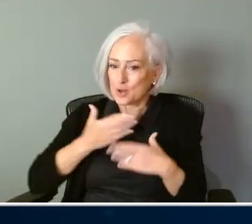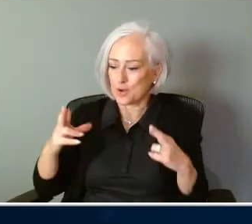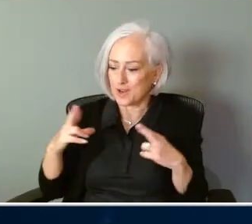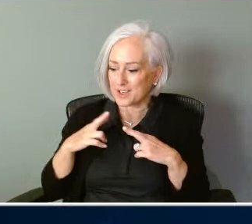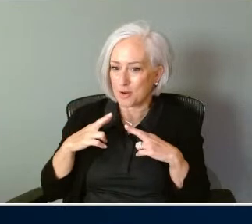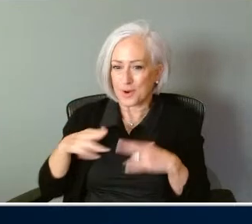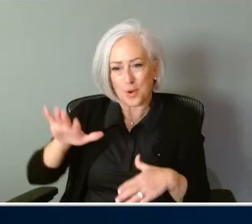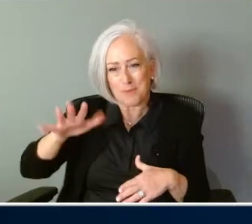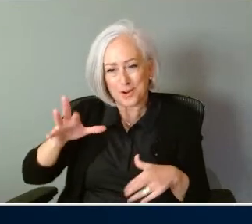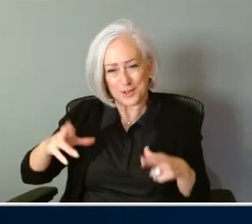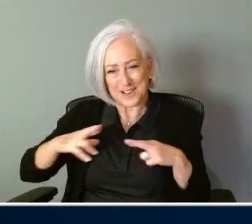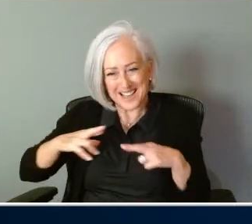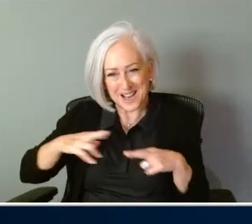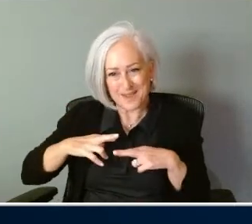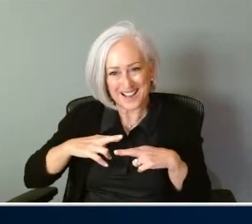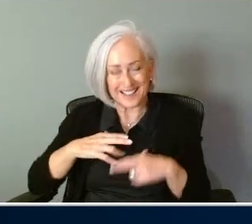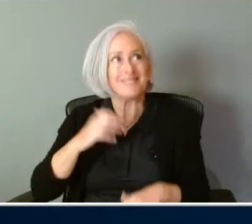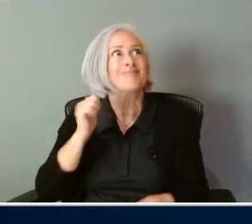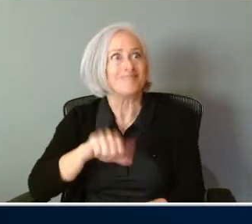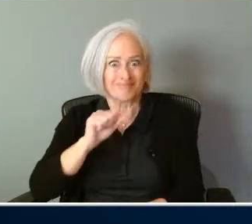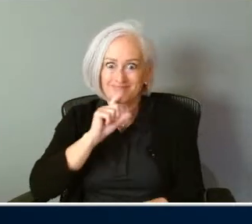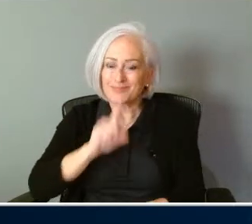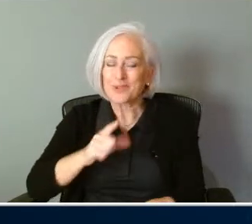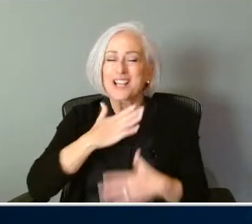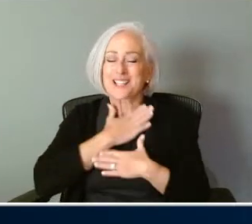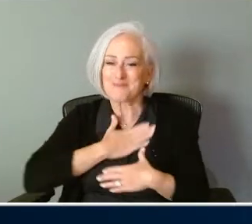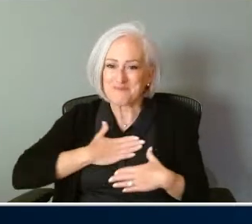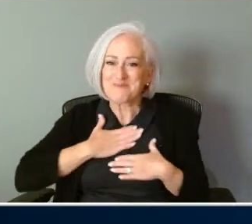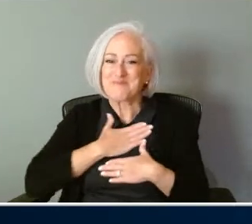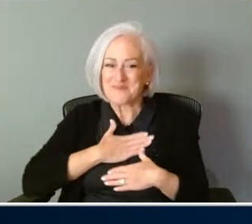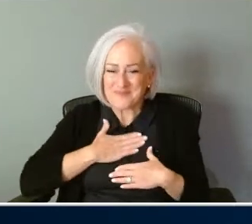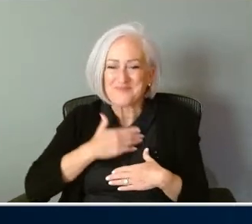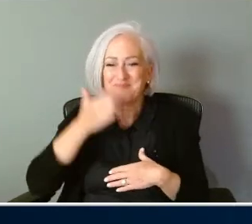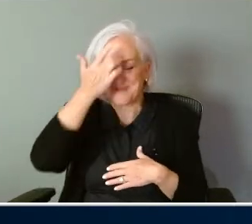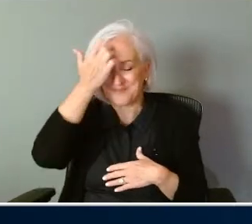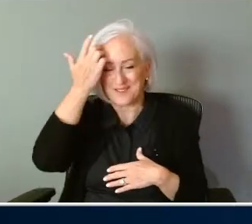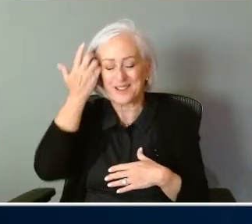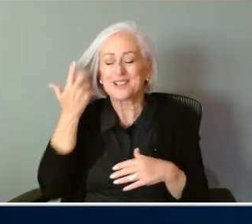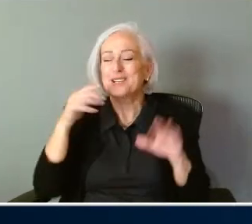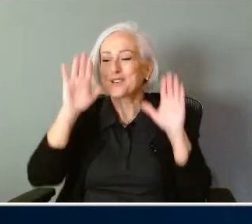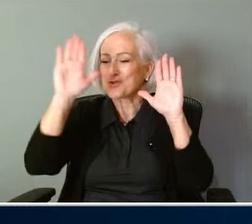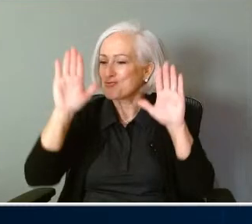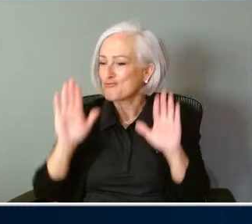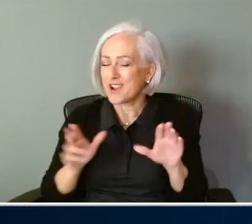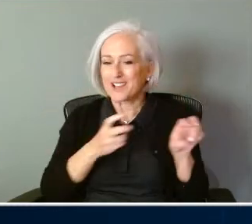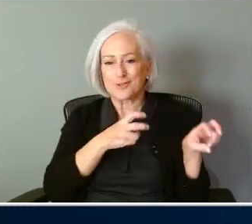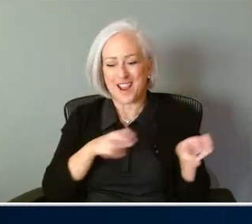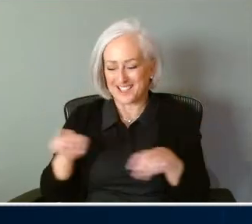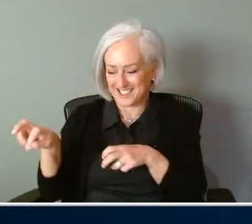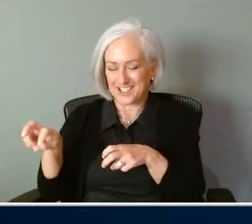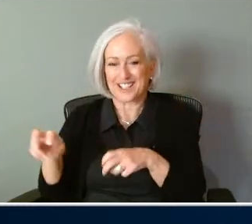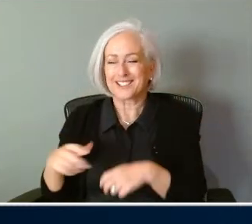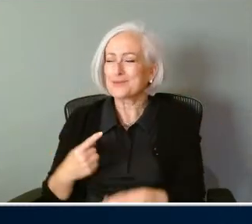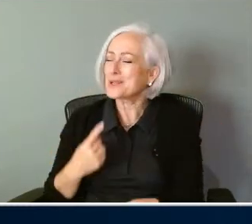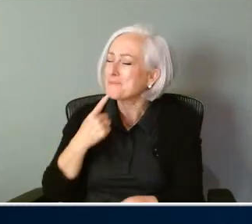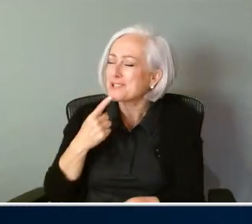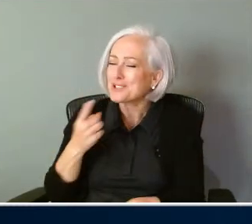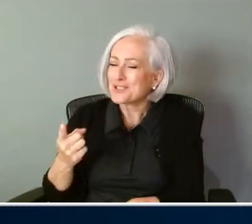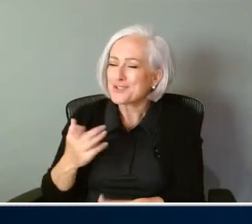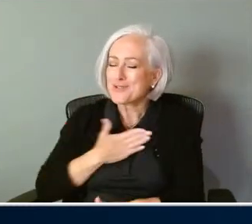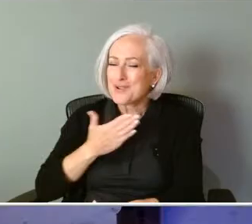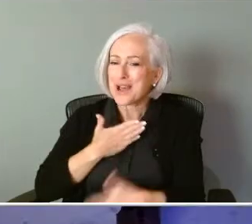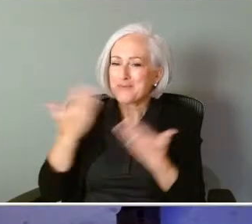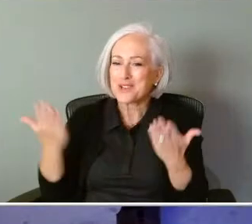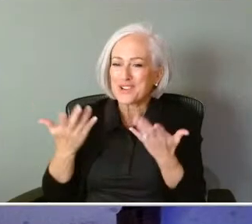Yeah, more than words can say. It's been a great transition. Well, we miss you, but we're so glad you're with us this morning.